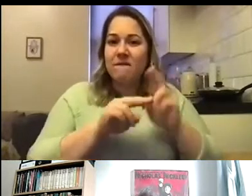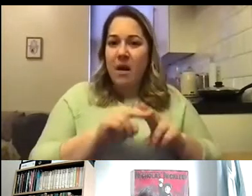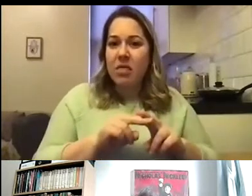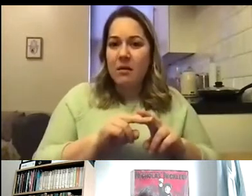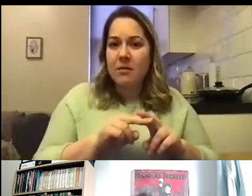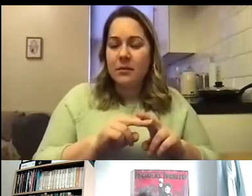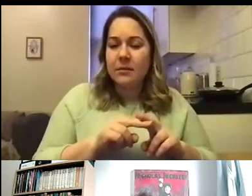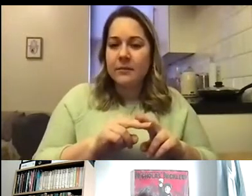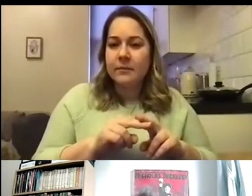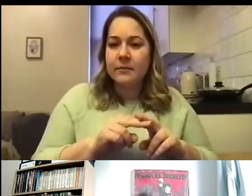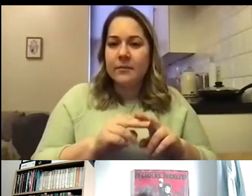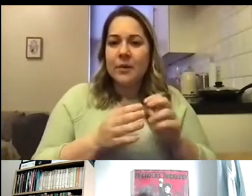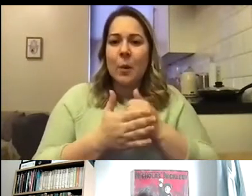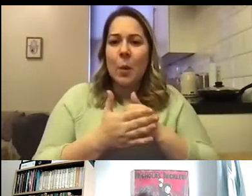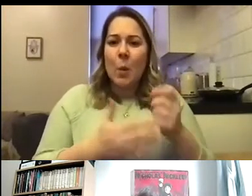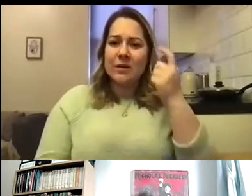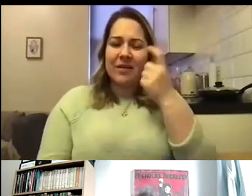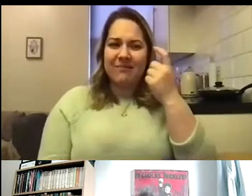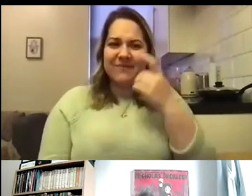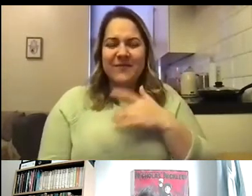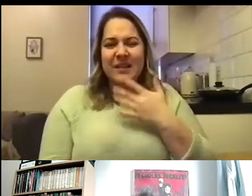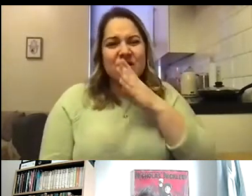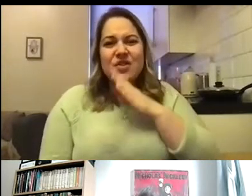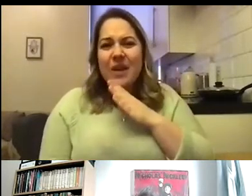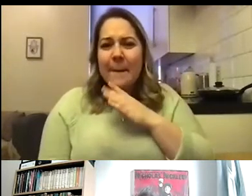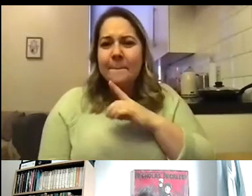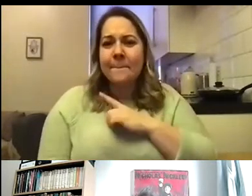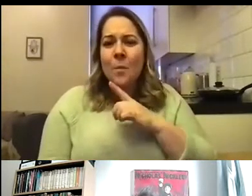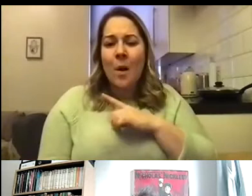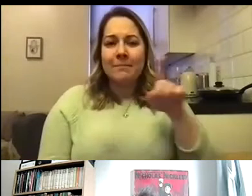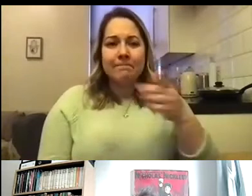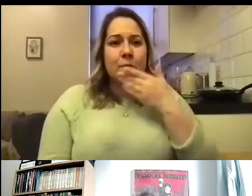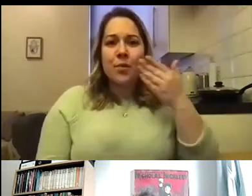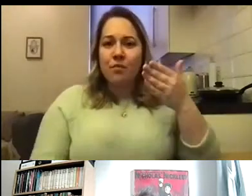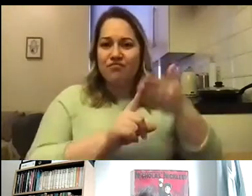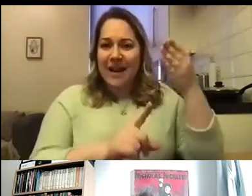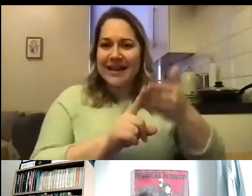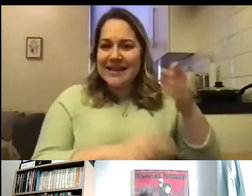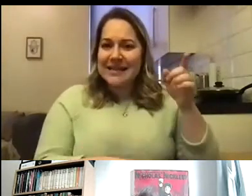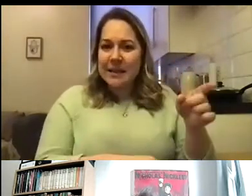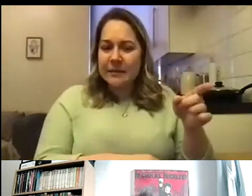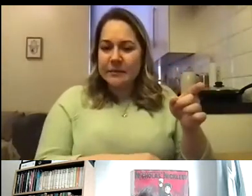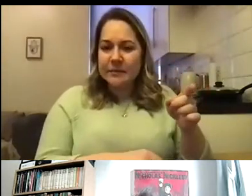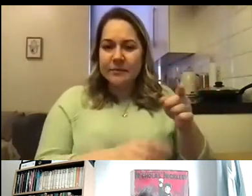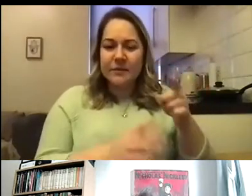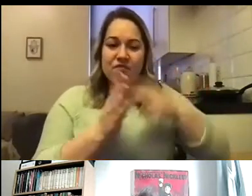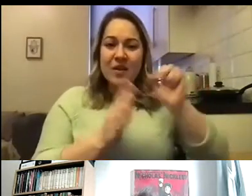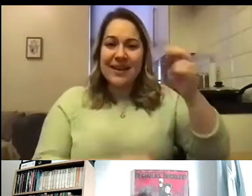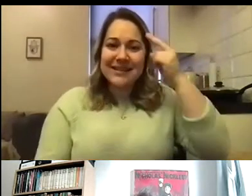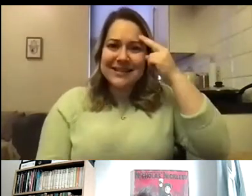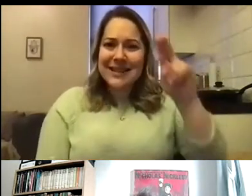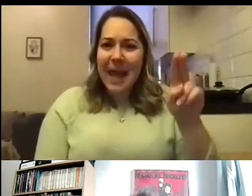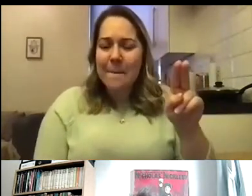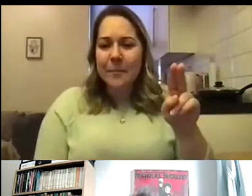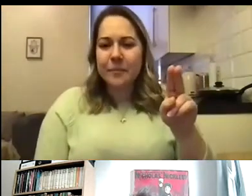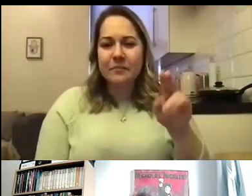we've sort of always thought it was a bit of a shame that he doesn't get any recognition a lot of the time. If you look him up, you might